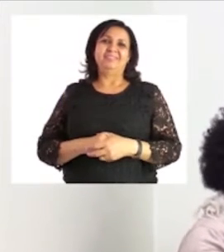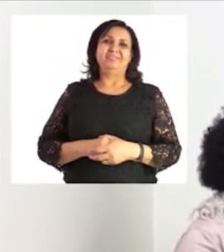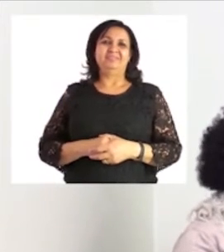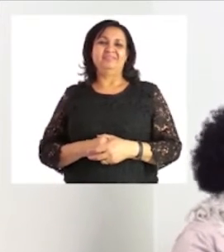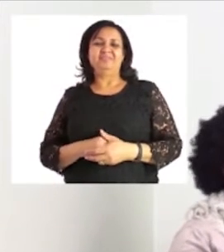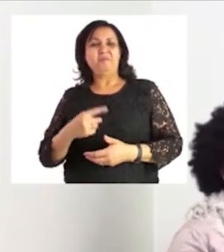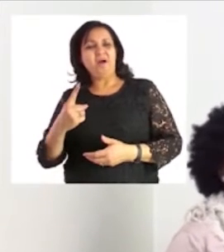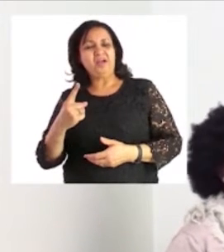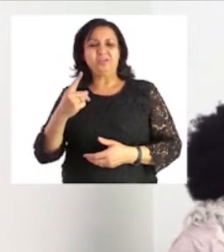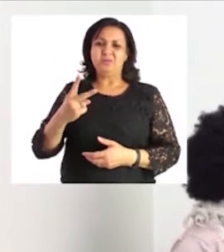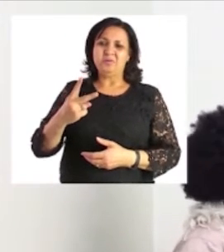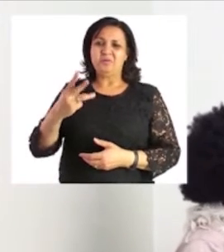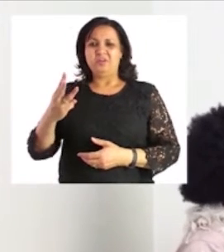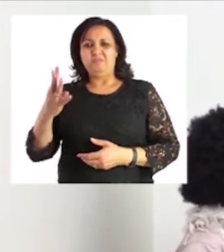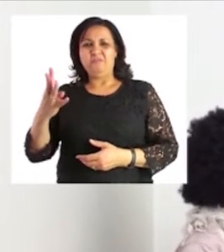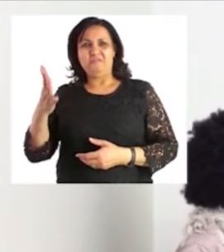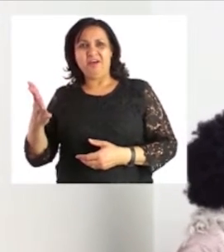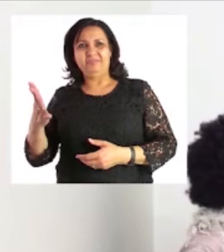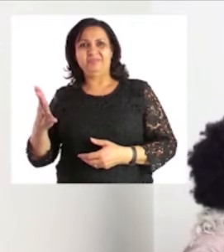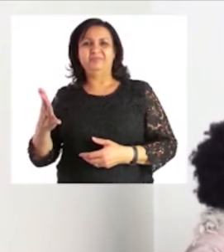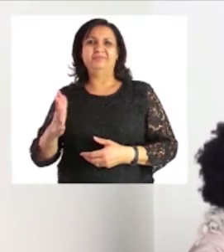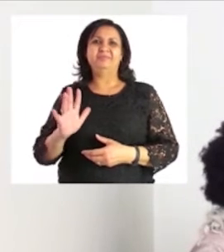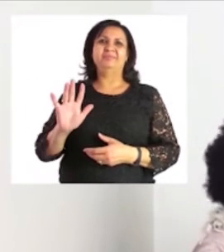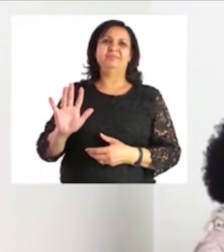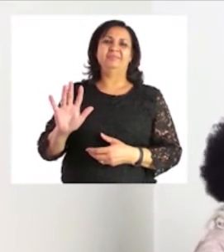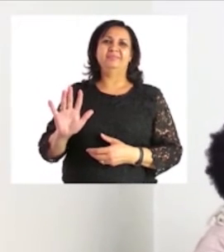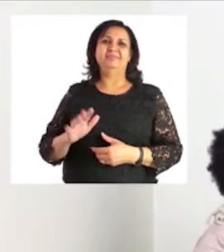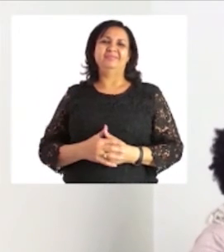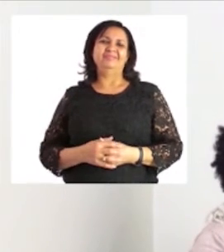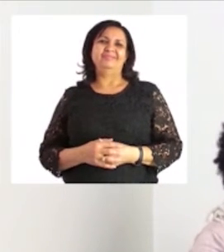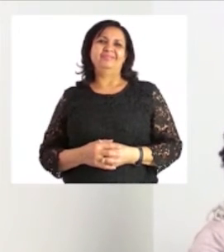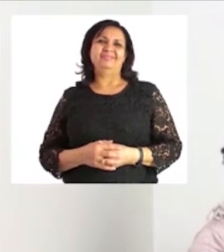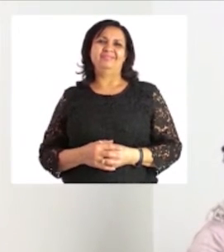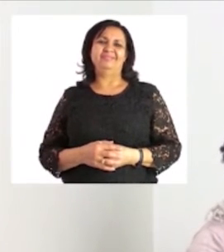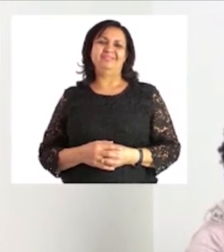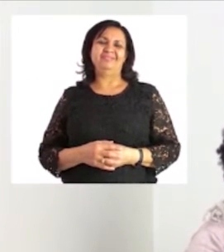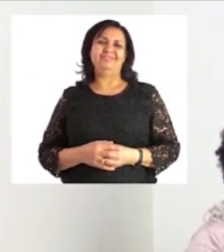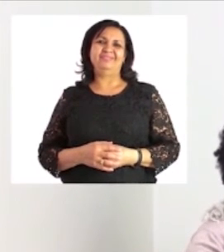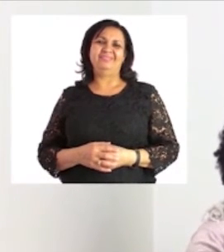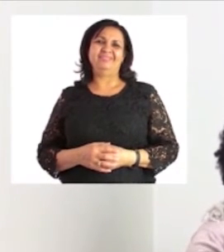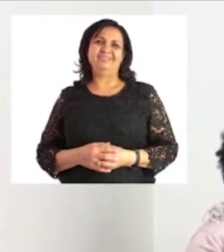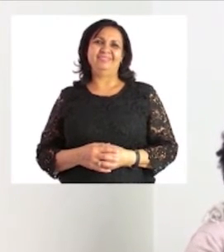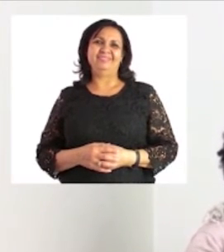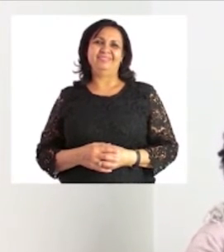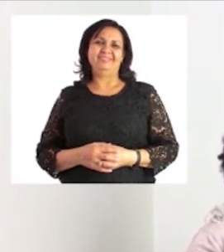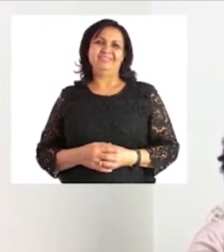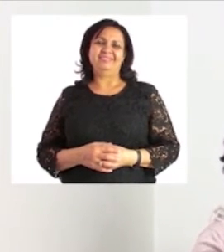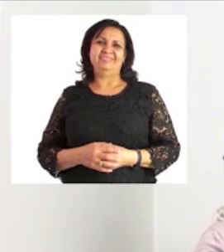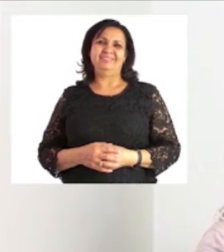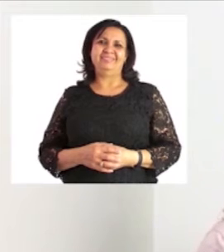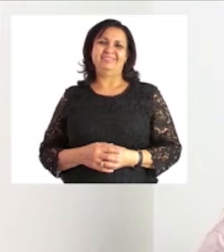3, 4, 5. Once I caught a fish alive. Okay, we're just going to do